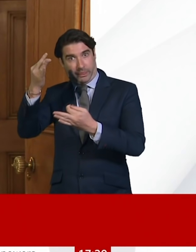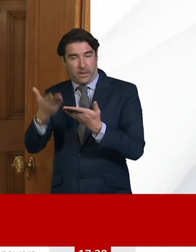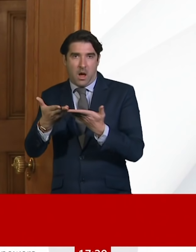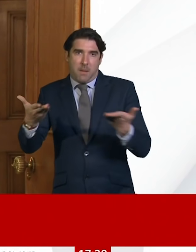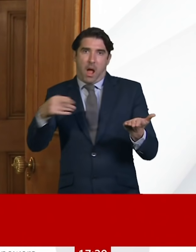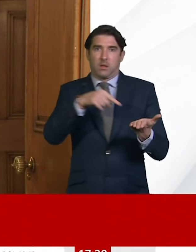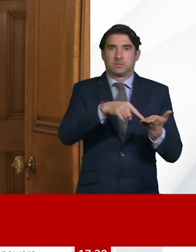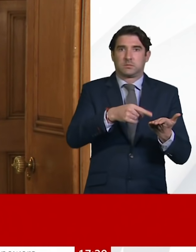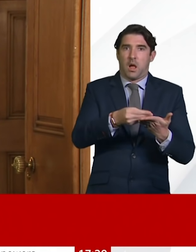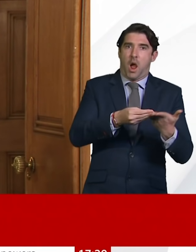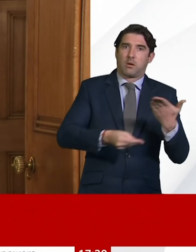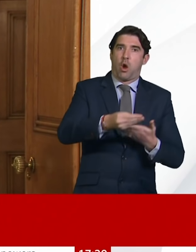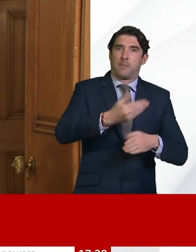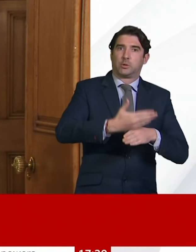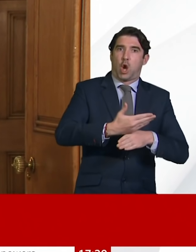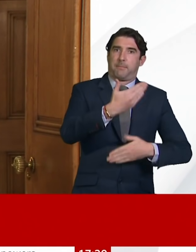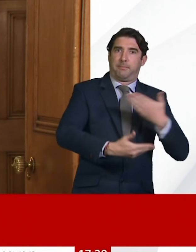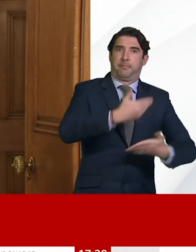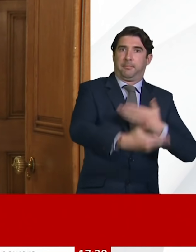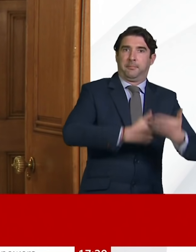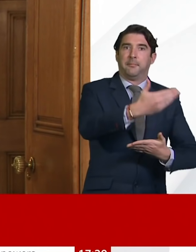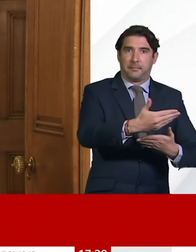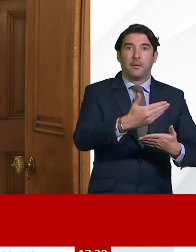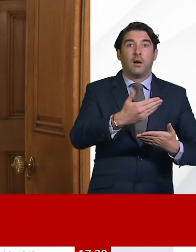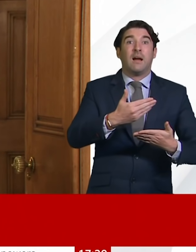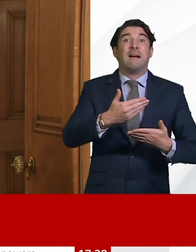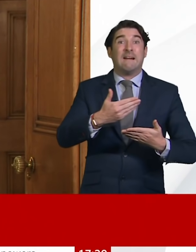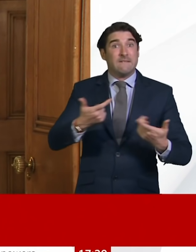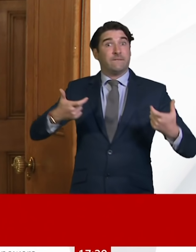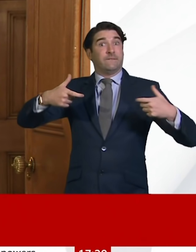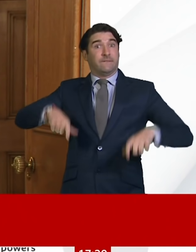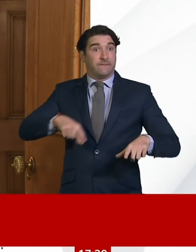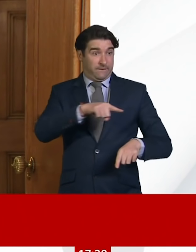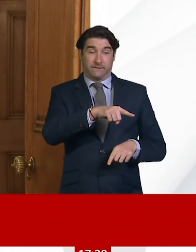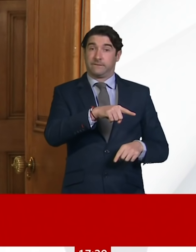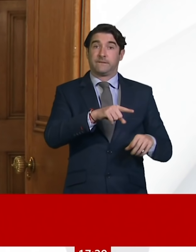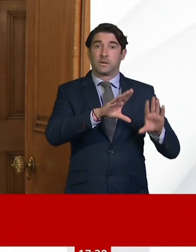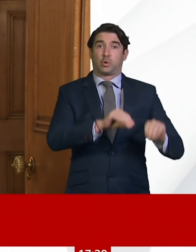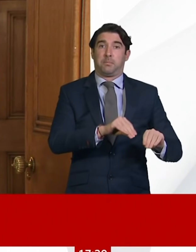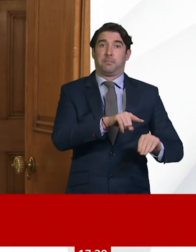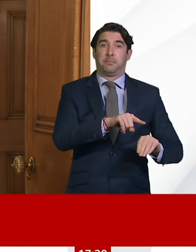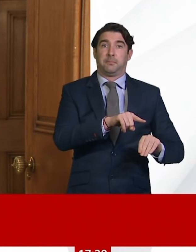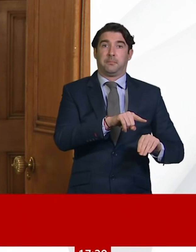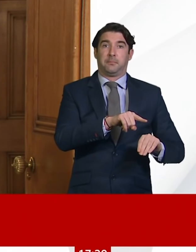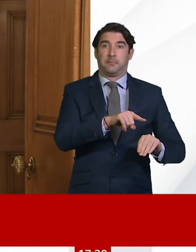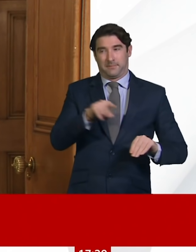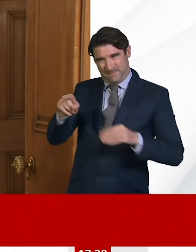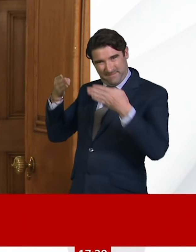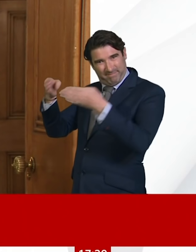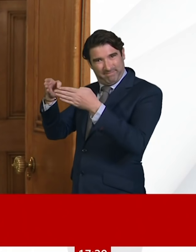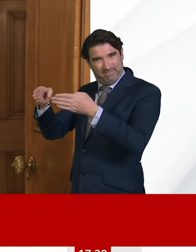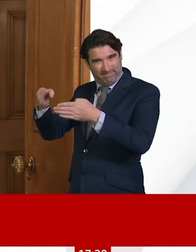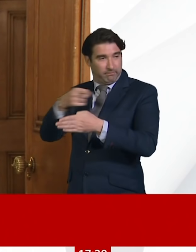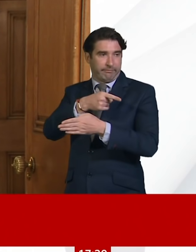in education. But the only way we can do that is if we all follow the guidance and depress the virus, get the